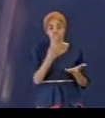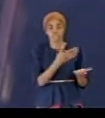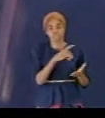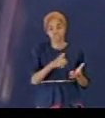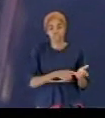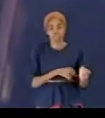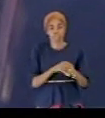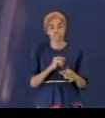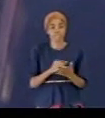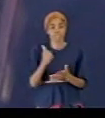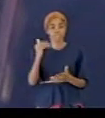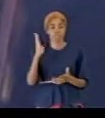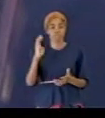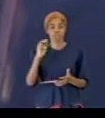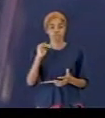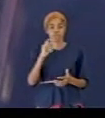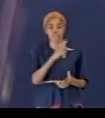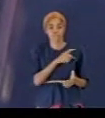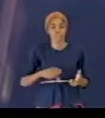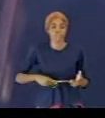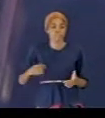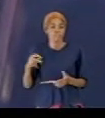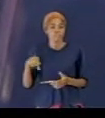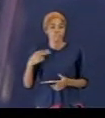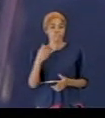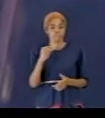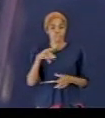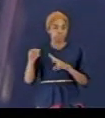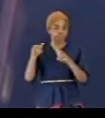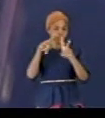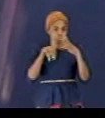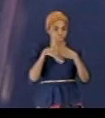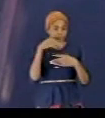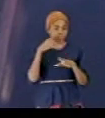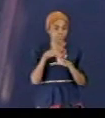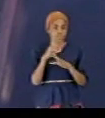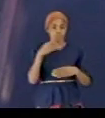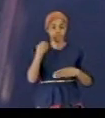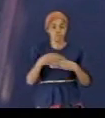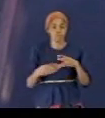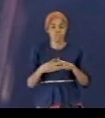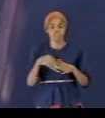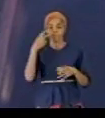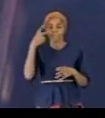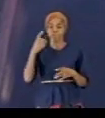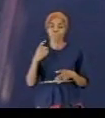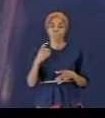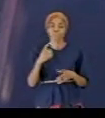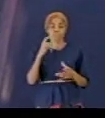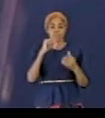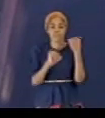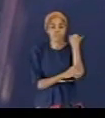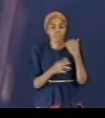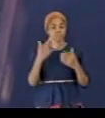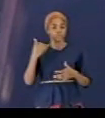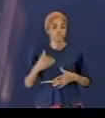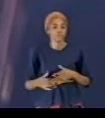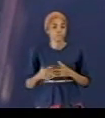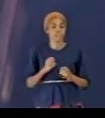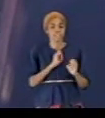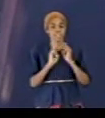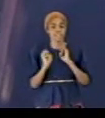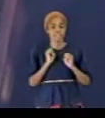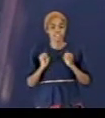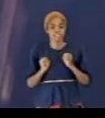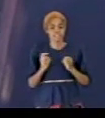that Abimelech, king of the Philistines, looked out at a window, and saw, and behold, Isaac was sporting with Rebekah